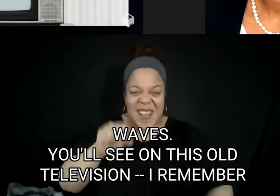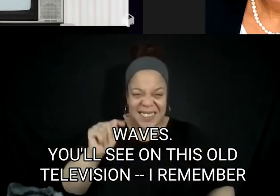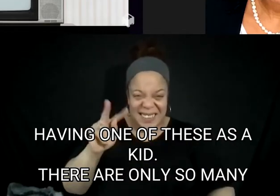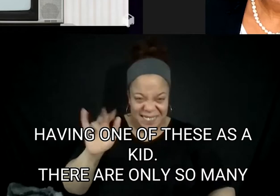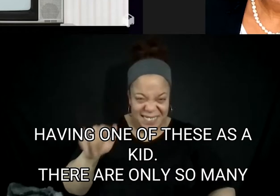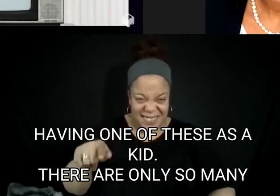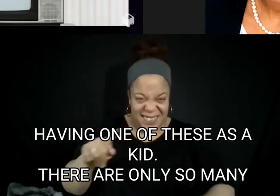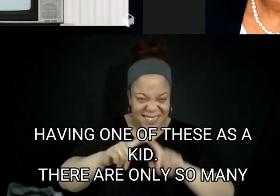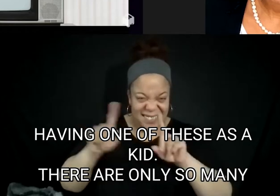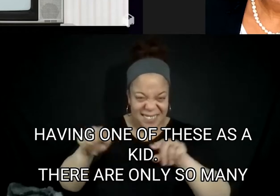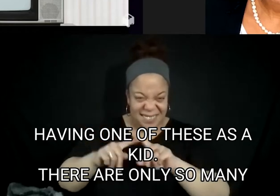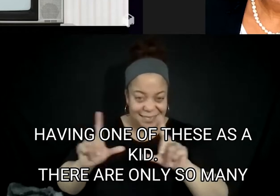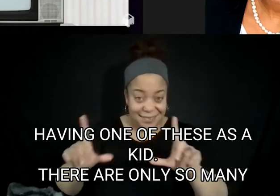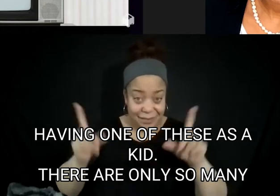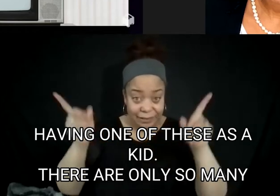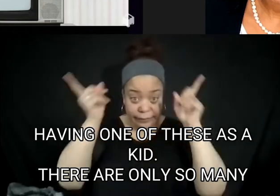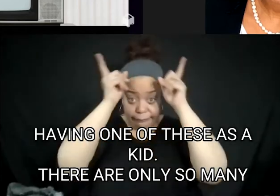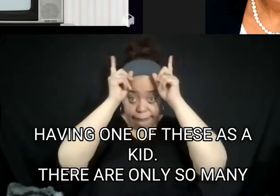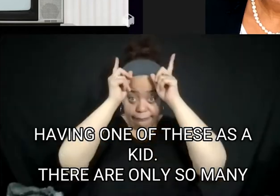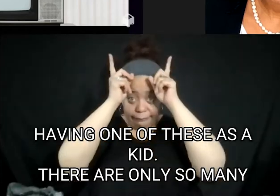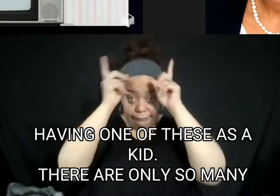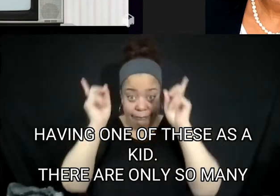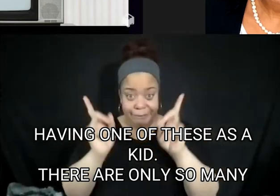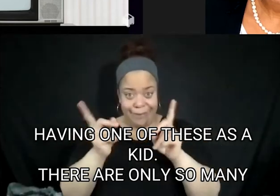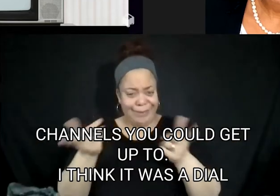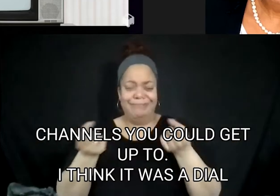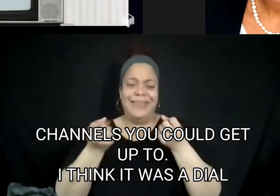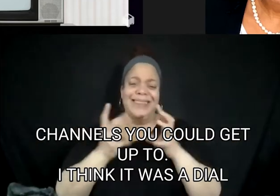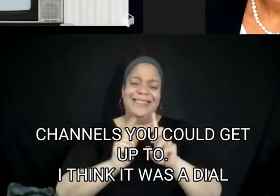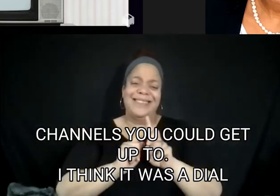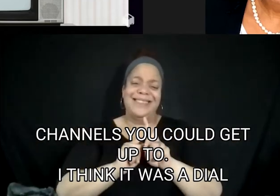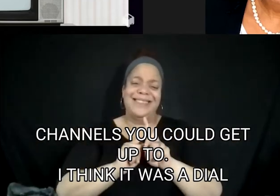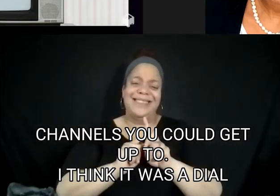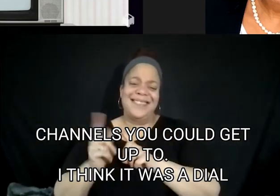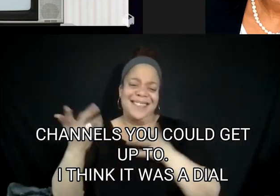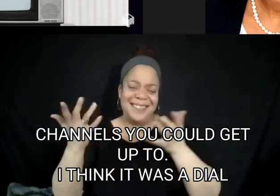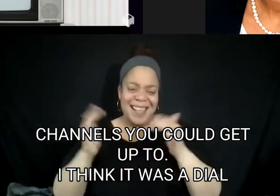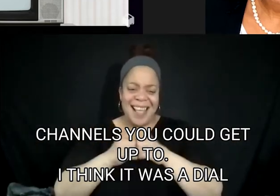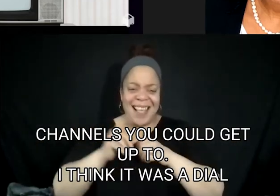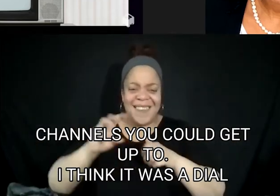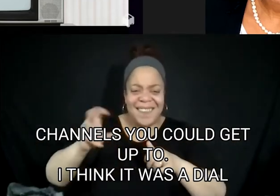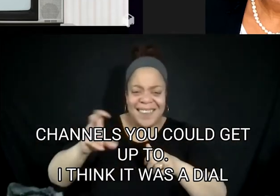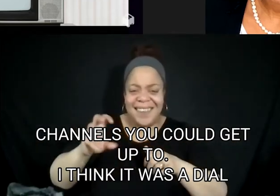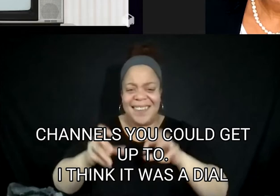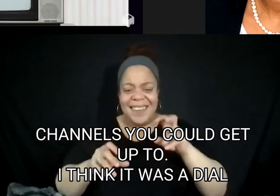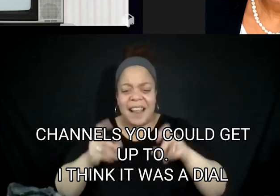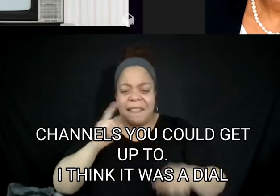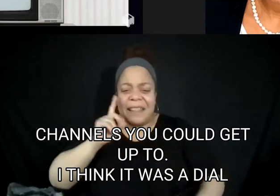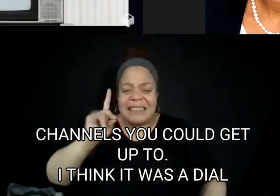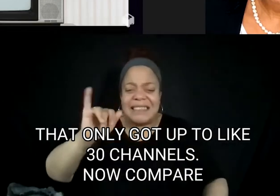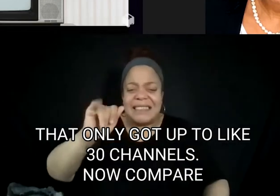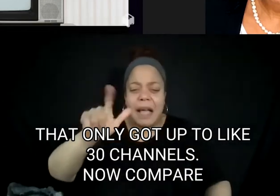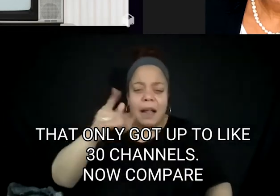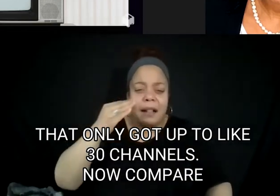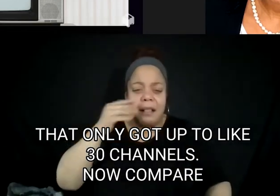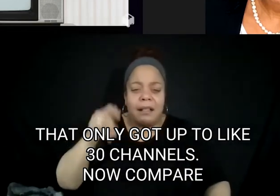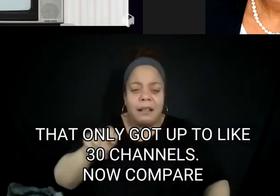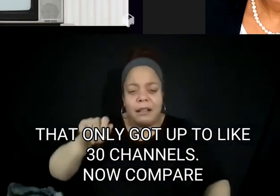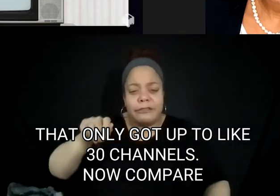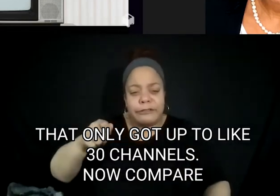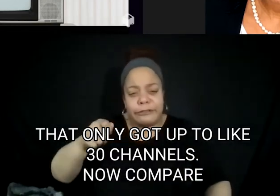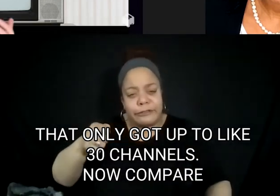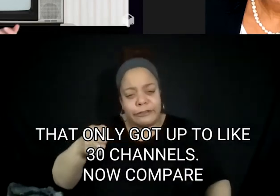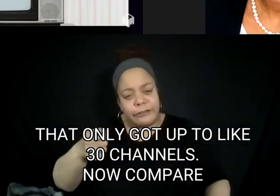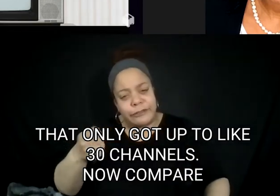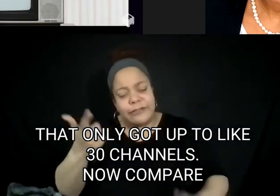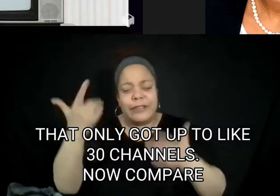dial that only got up to like 30 channels. Now compare that to the world that we're living in today with cable, where